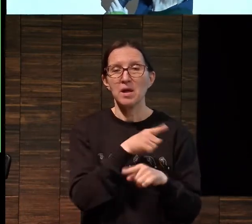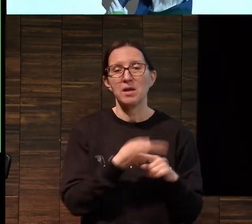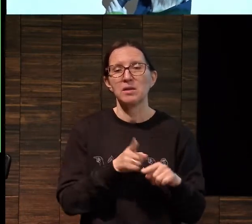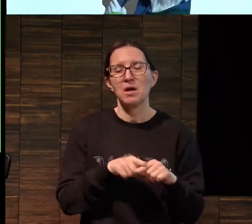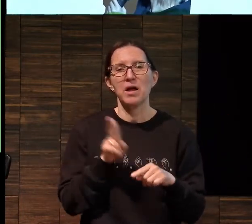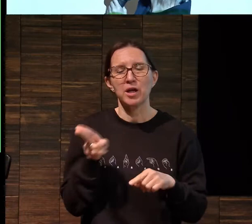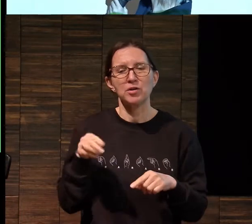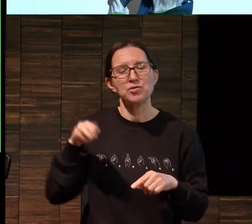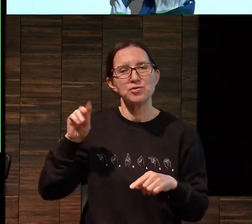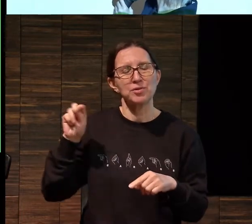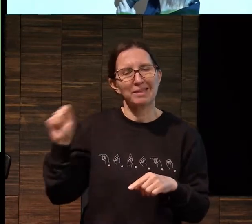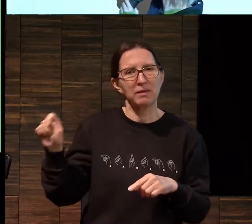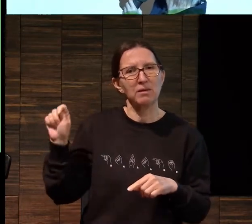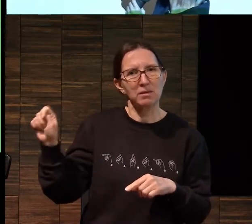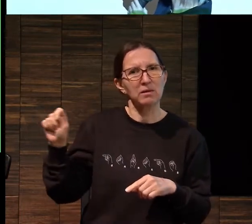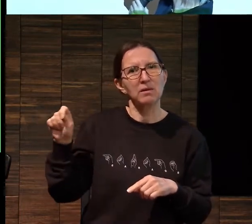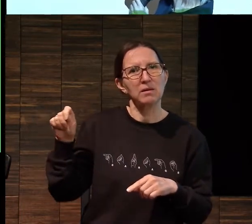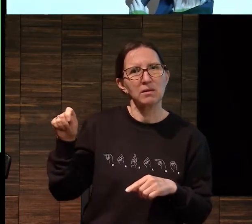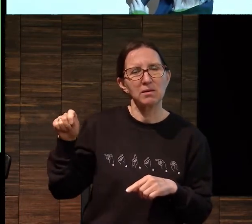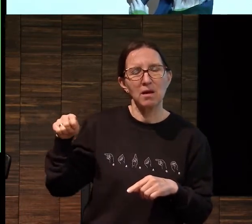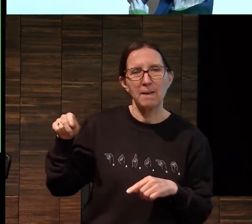that the screen reader will read